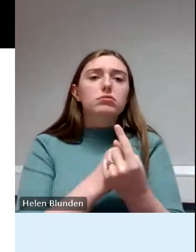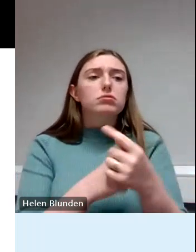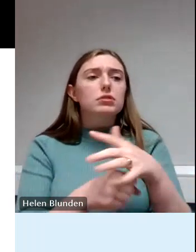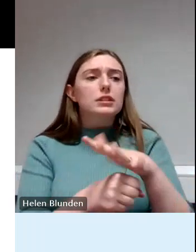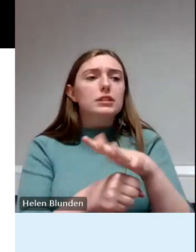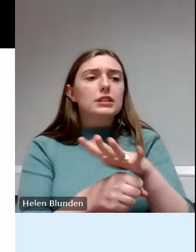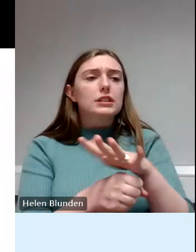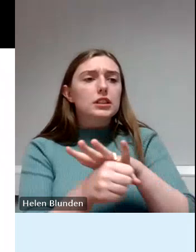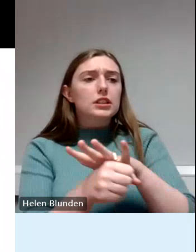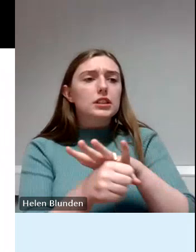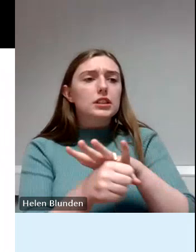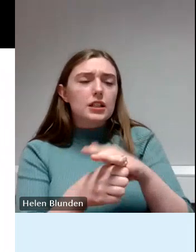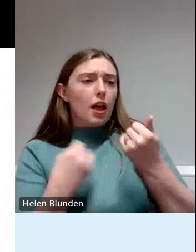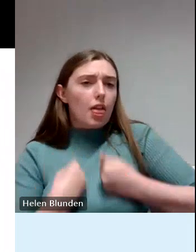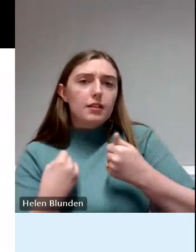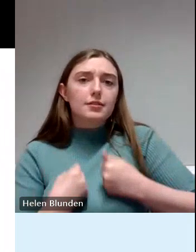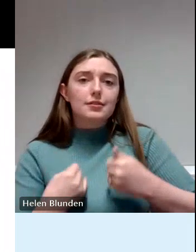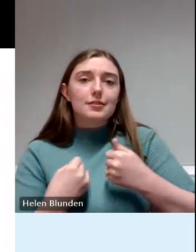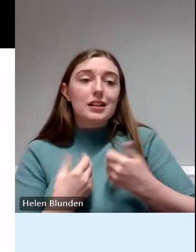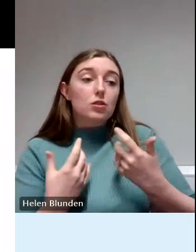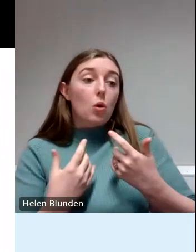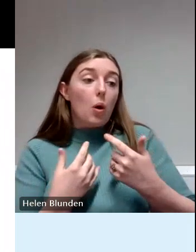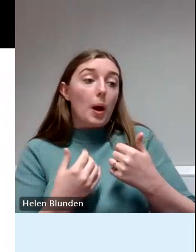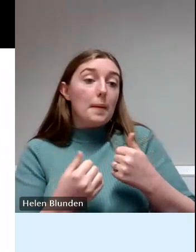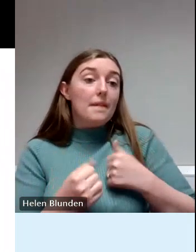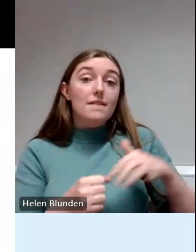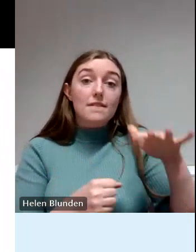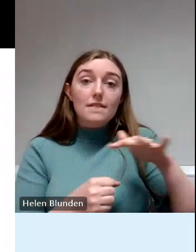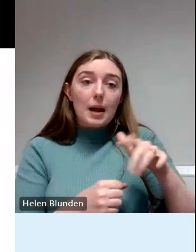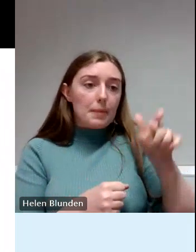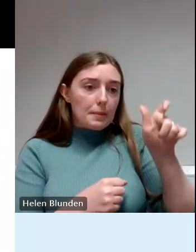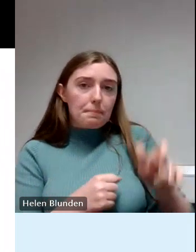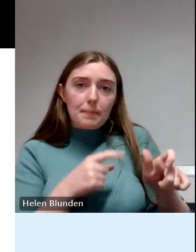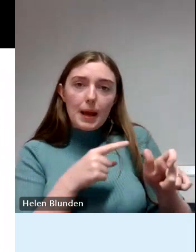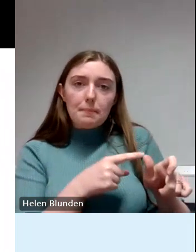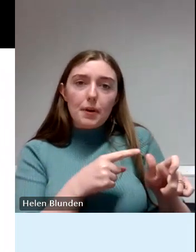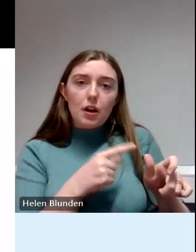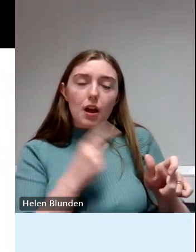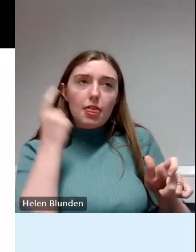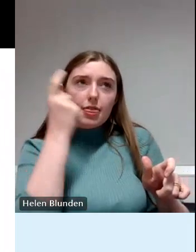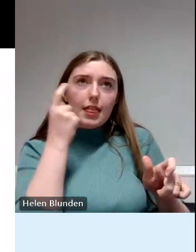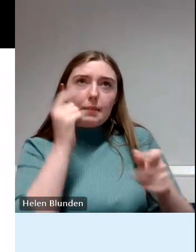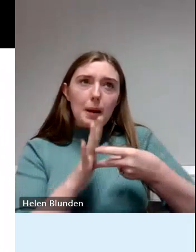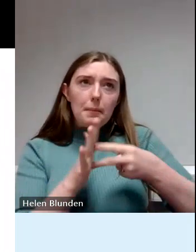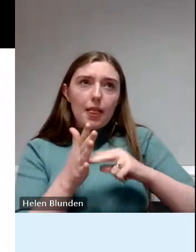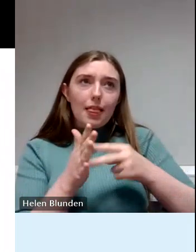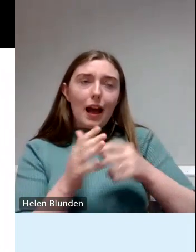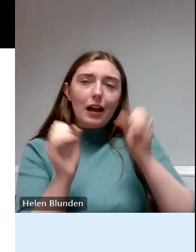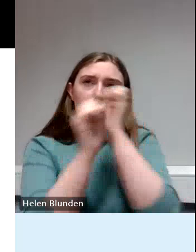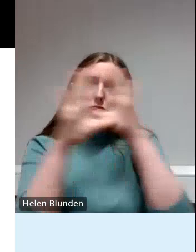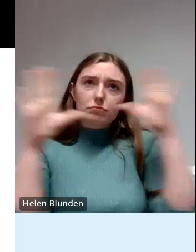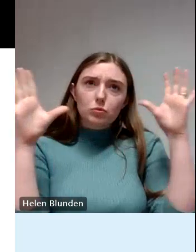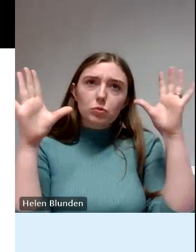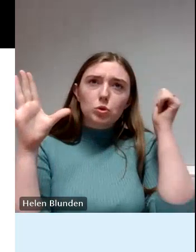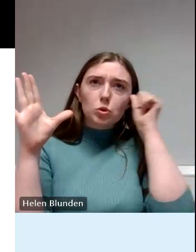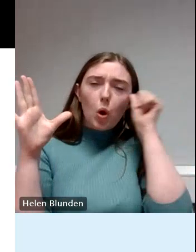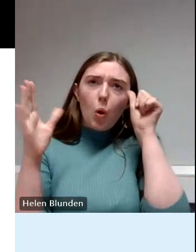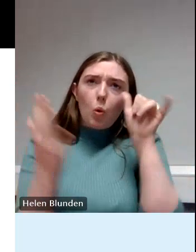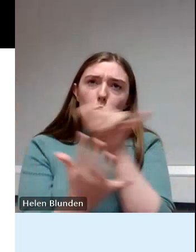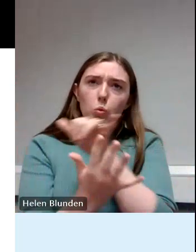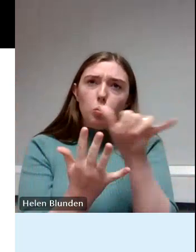a certain illness if it was a certain member of the family. So appraise yourself of what services are available,